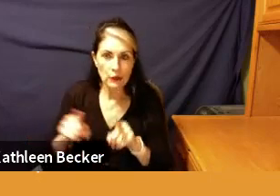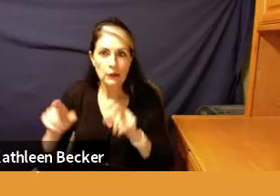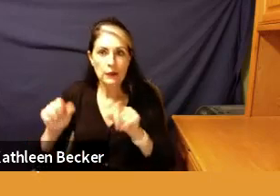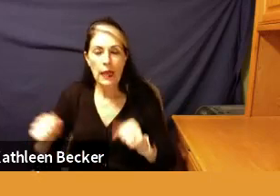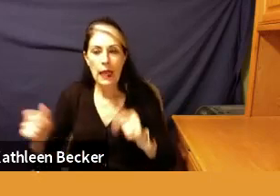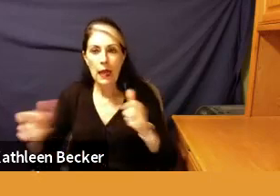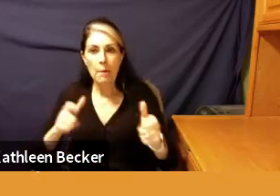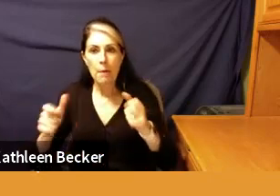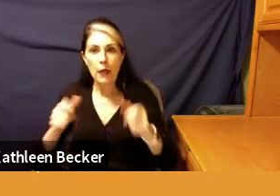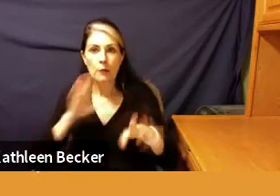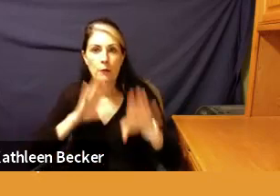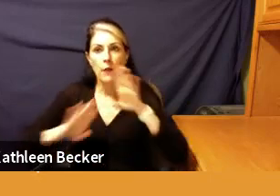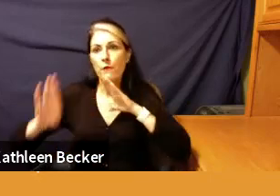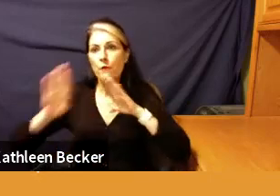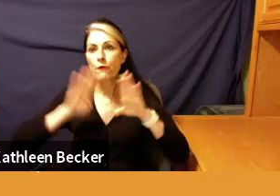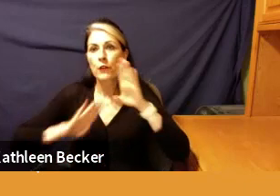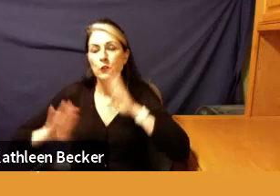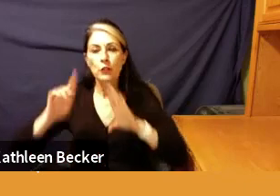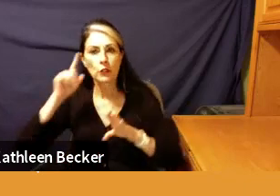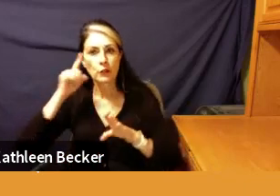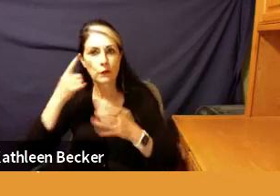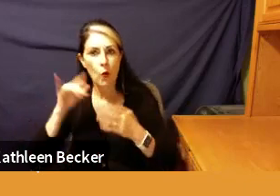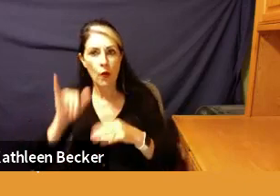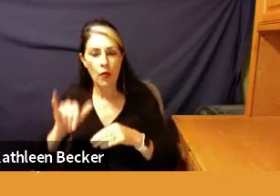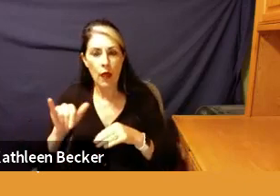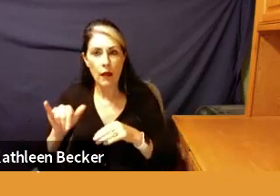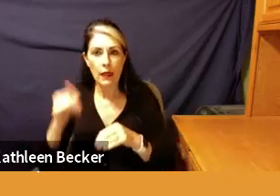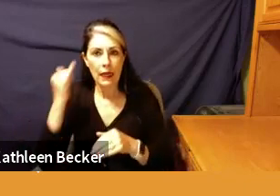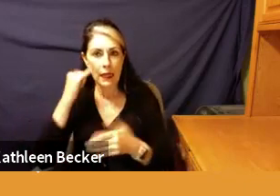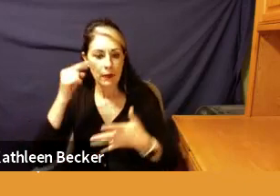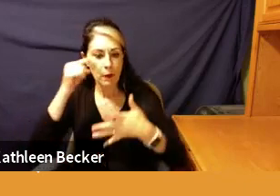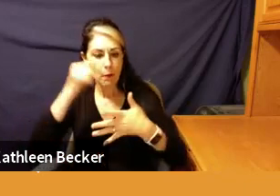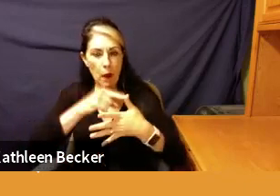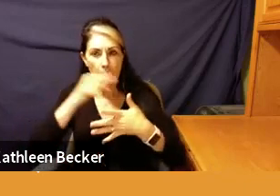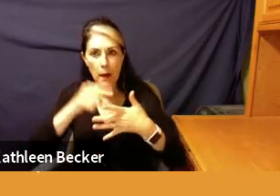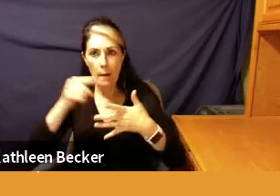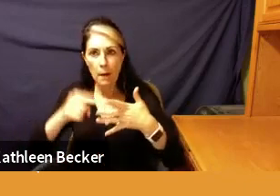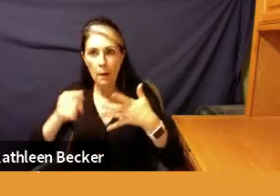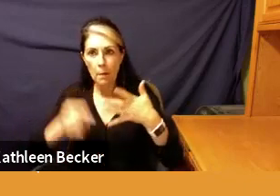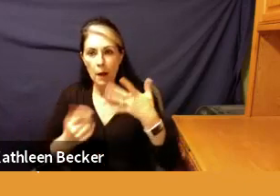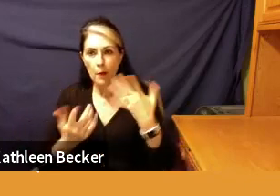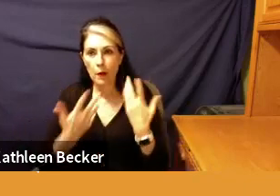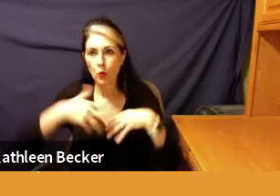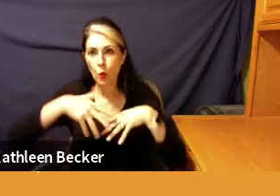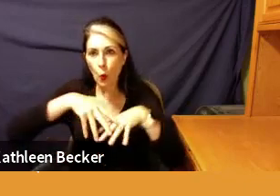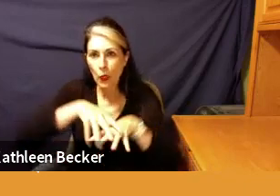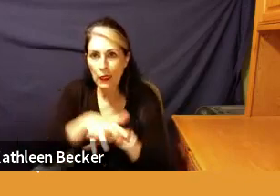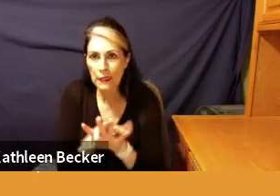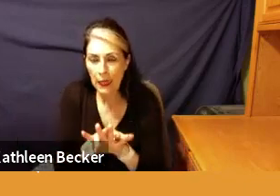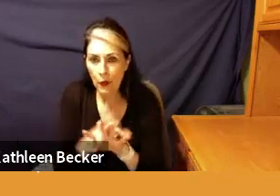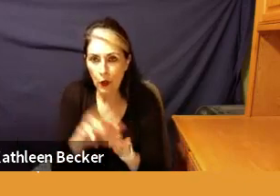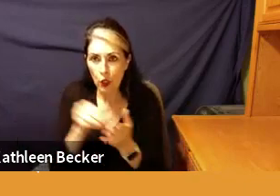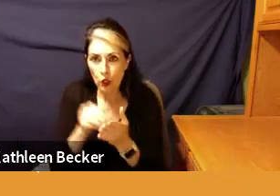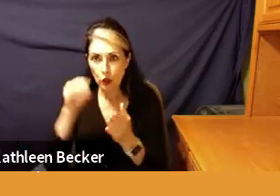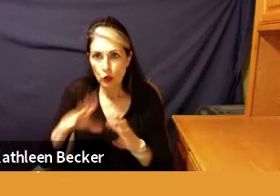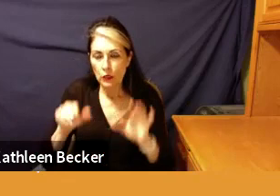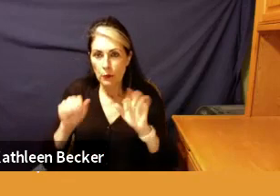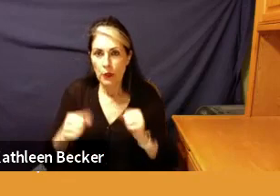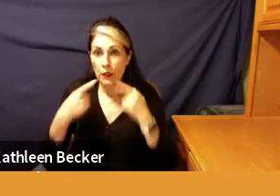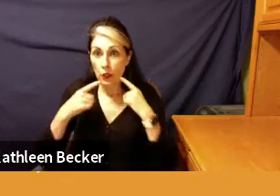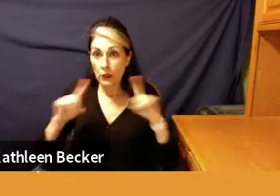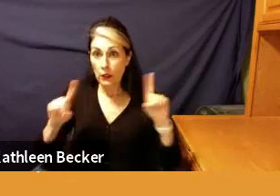my frustration in order to get it done. It's all of those components working together. Our students' ability to